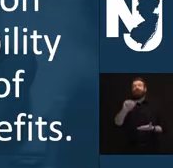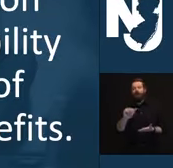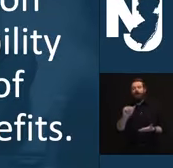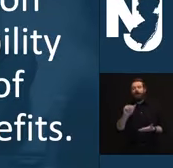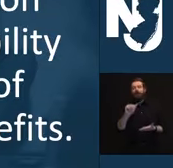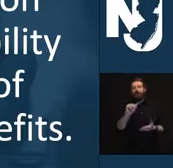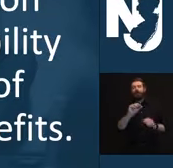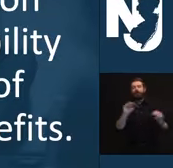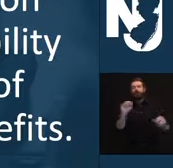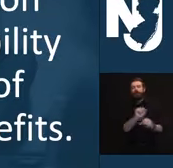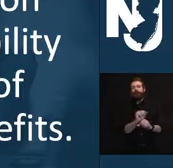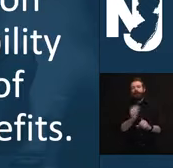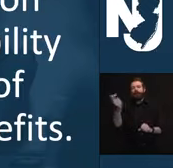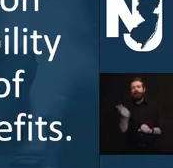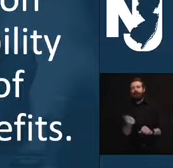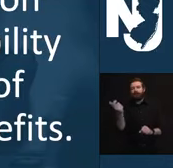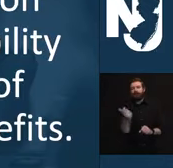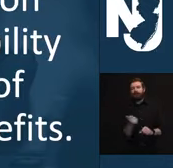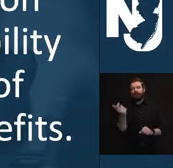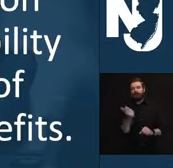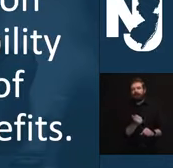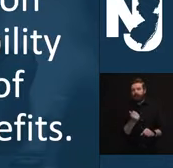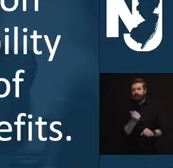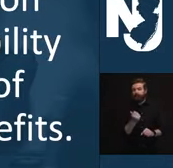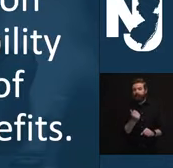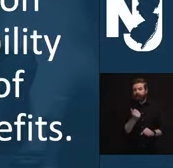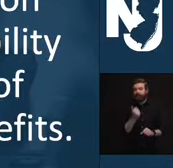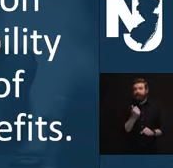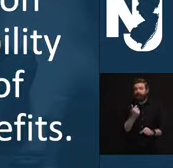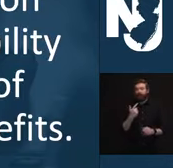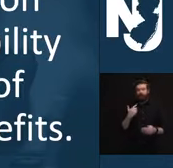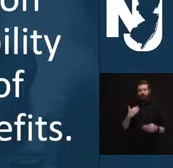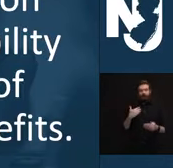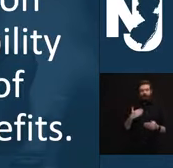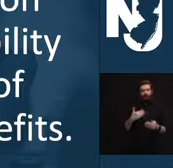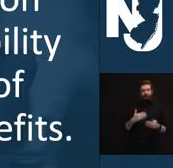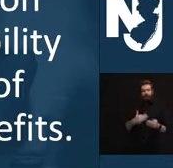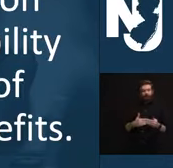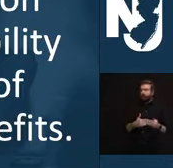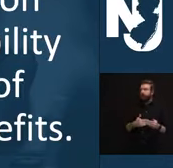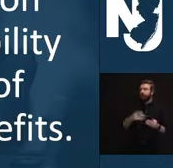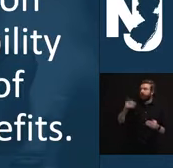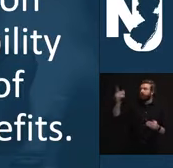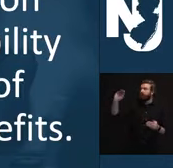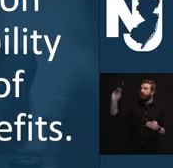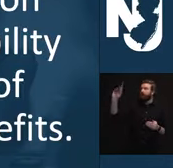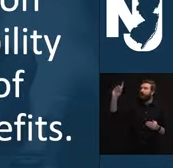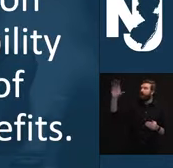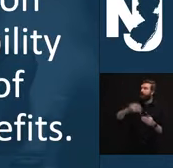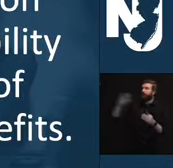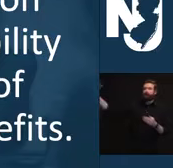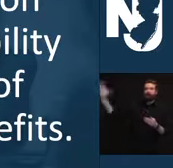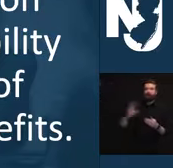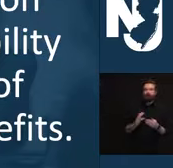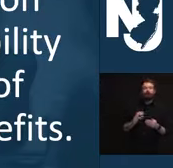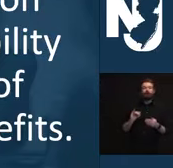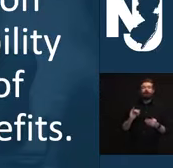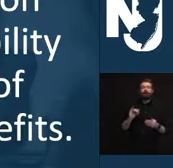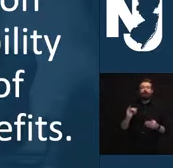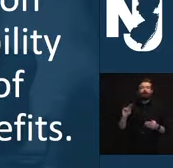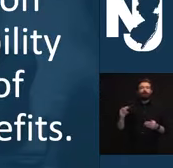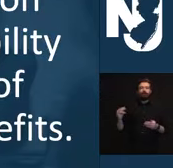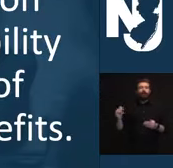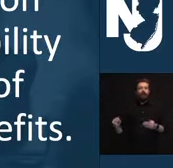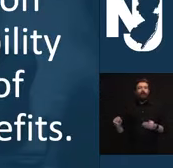unemployment benefits. I thank Assemblywoman Yvonne Lopez and Senator Joe Vitale for sponsoring this important